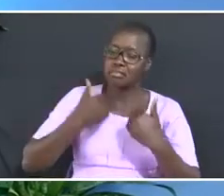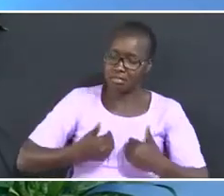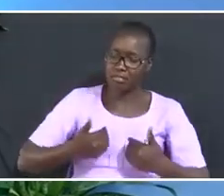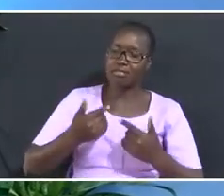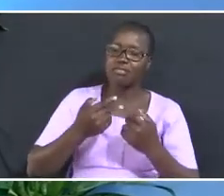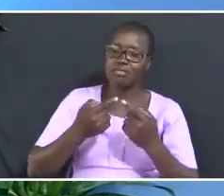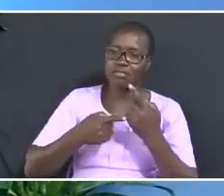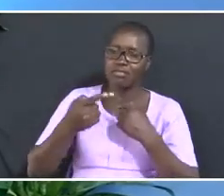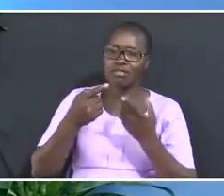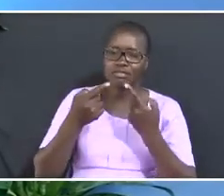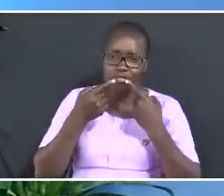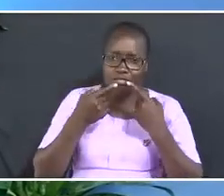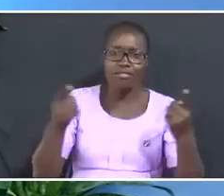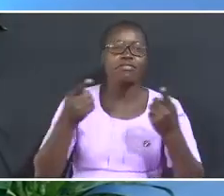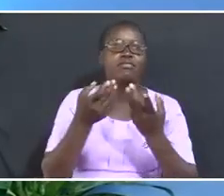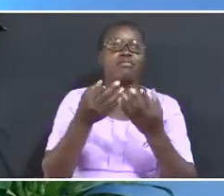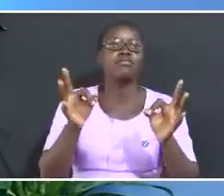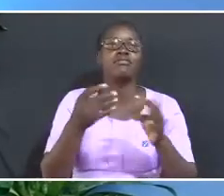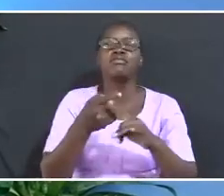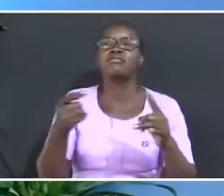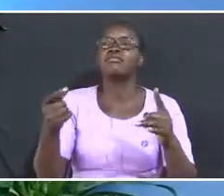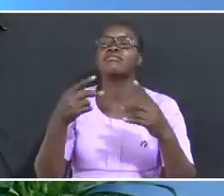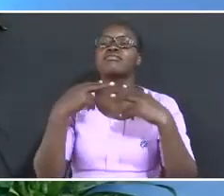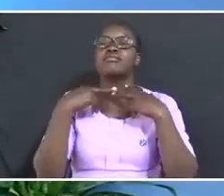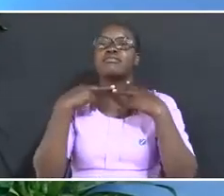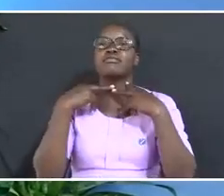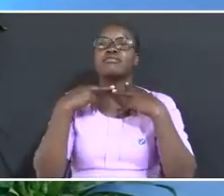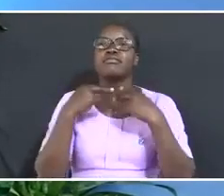proclaim freedom from those captivities.